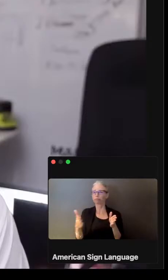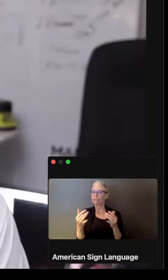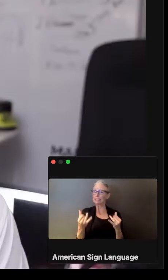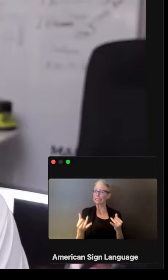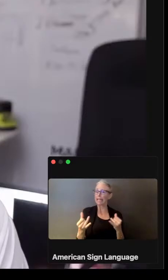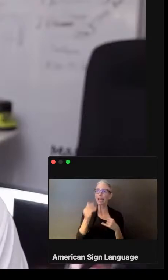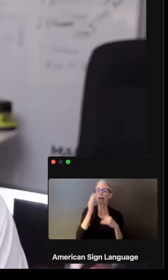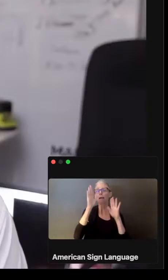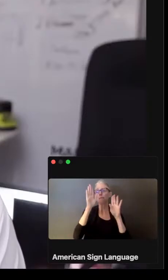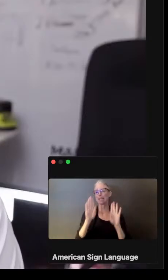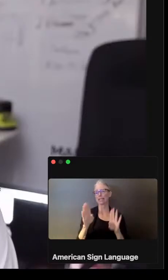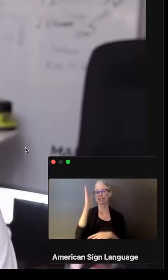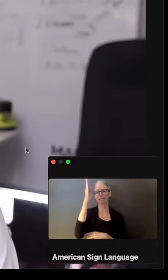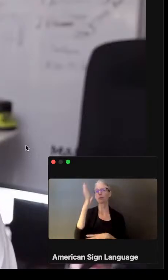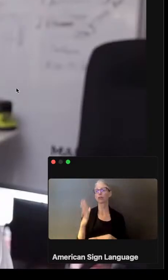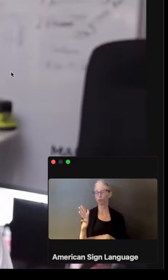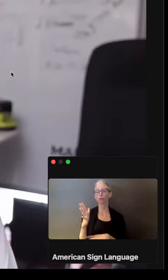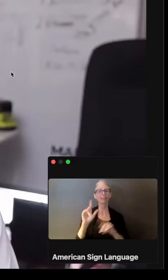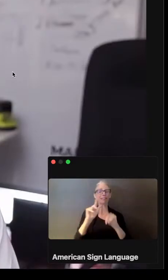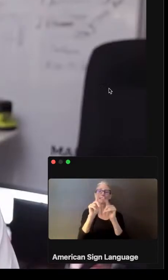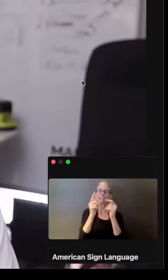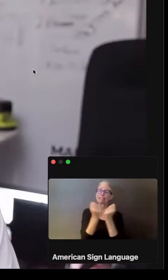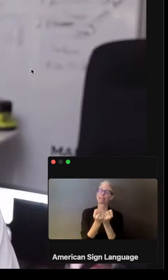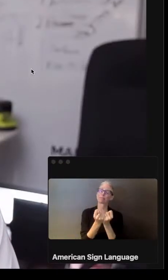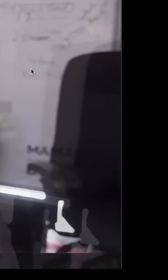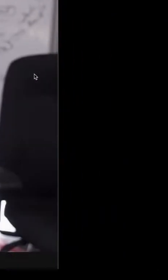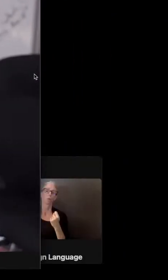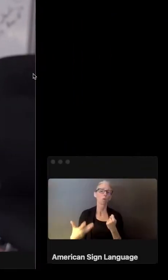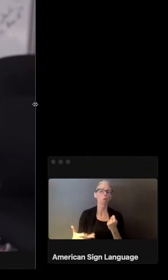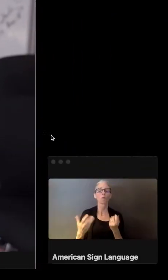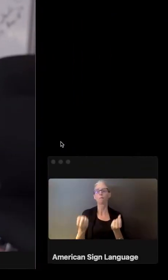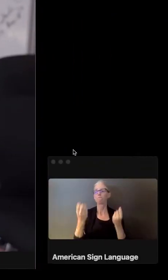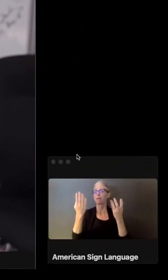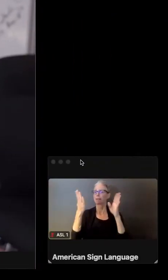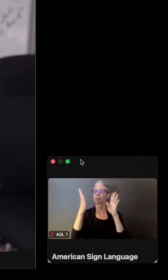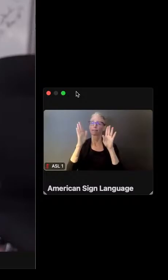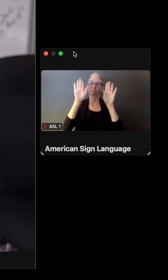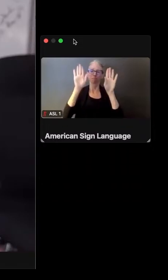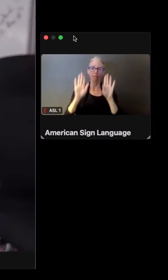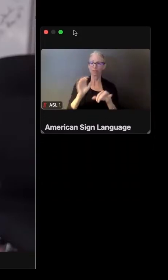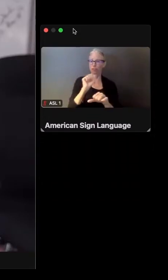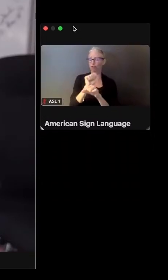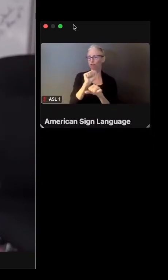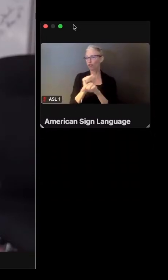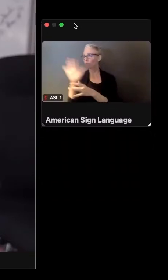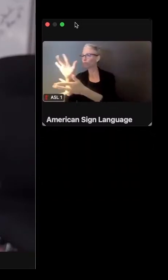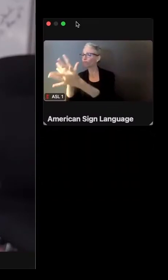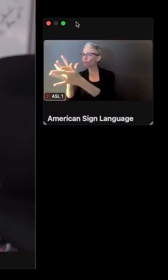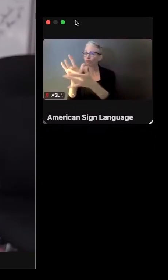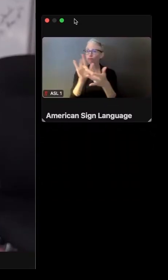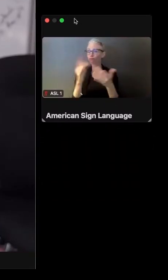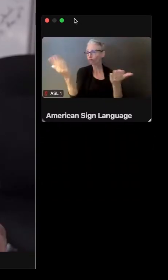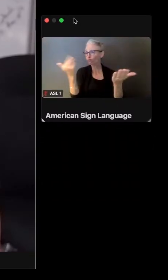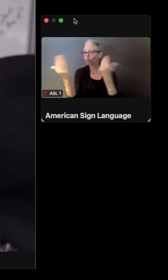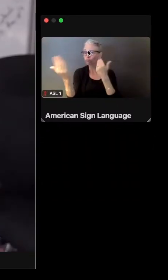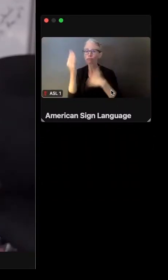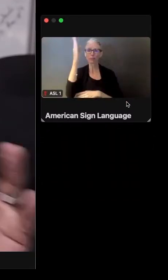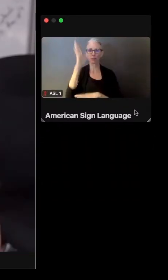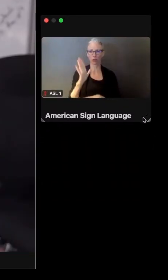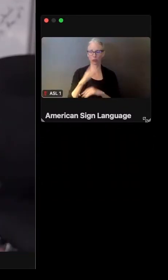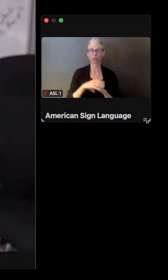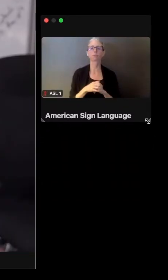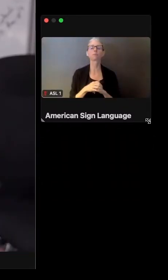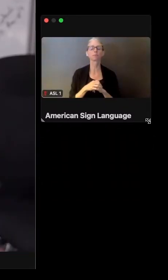today. Our team has really done a great job getting this group together. But just before we launch into those presentations, I wanted to give a little